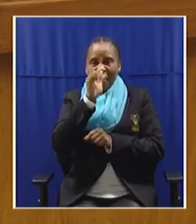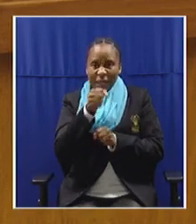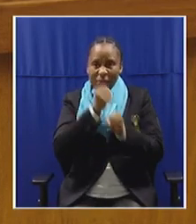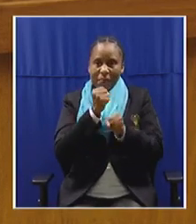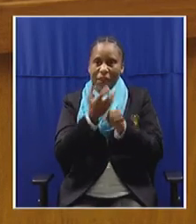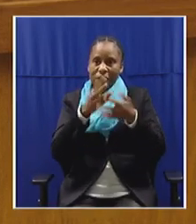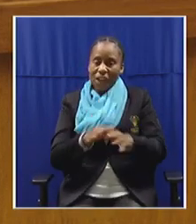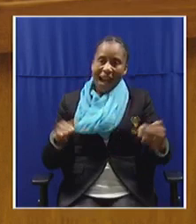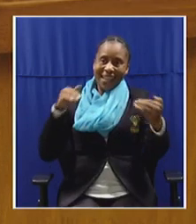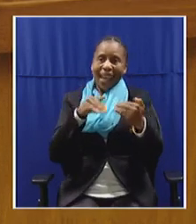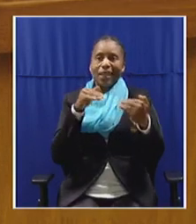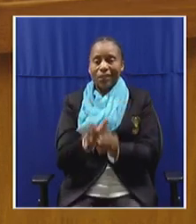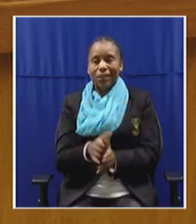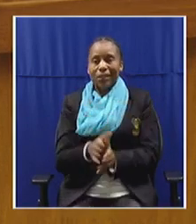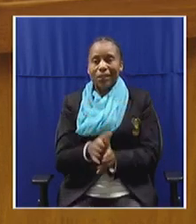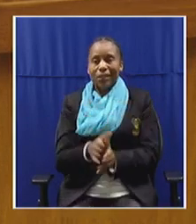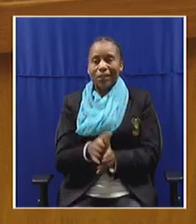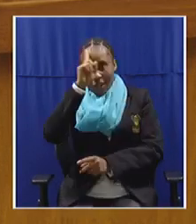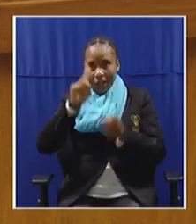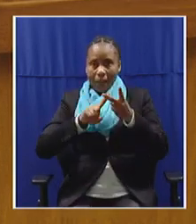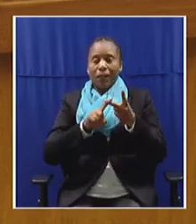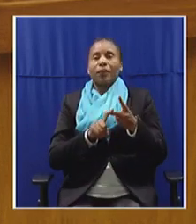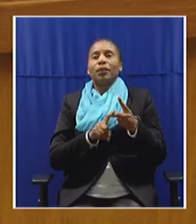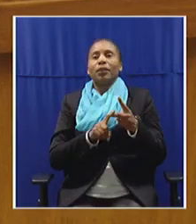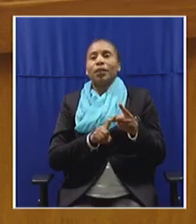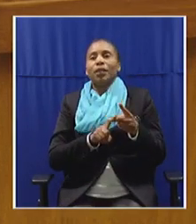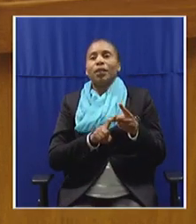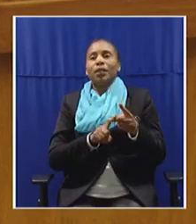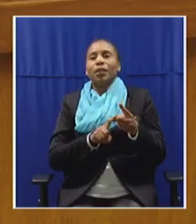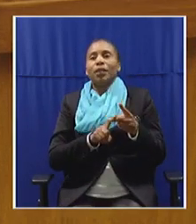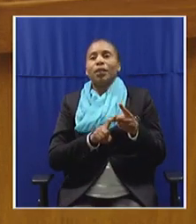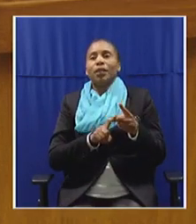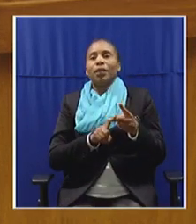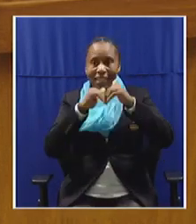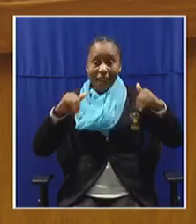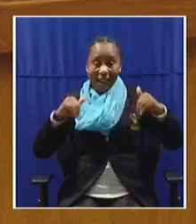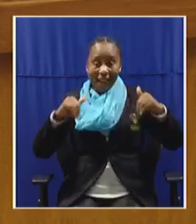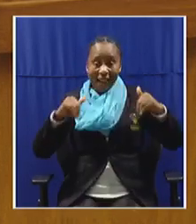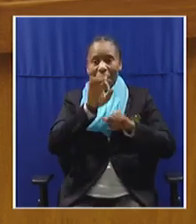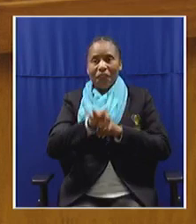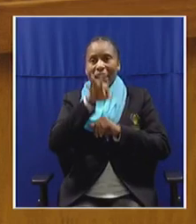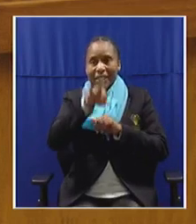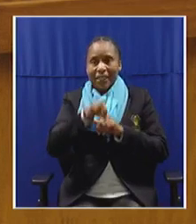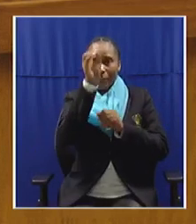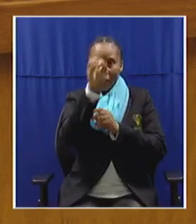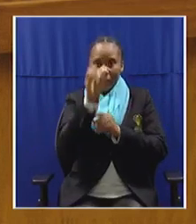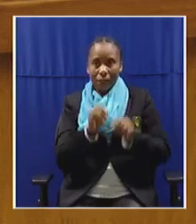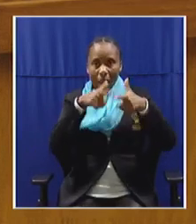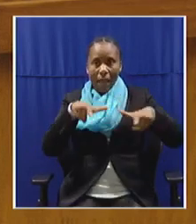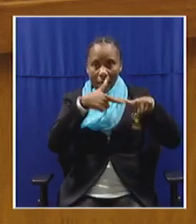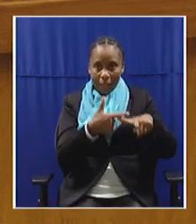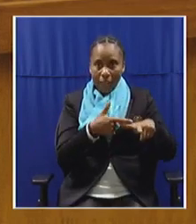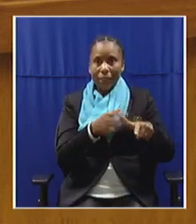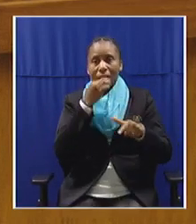African and Khoisan majority divided this 13% of the land surface into